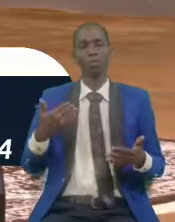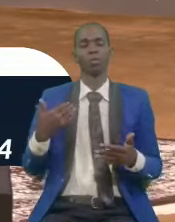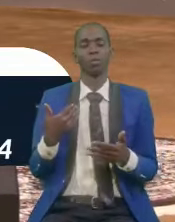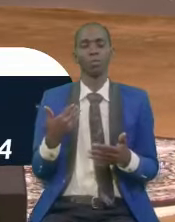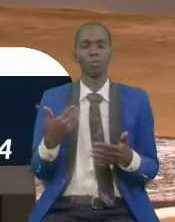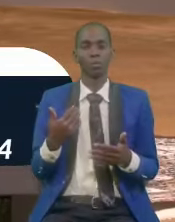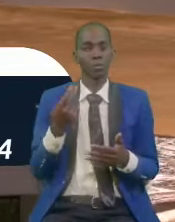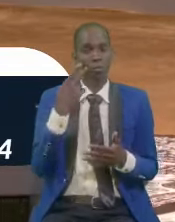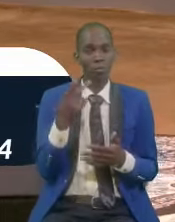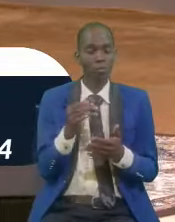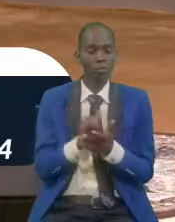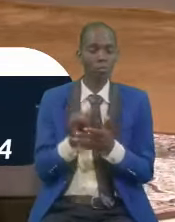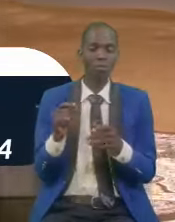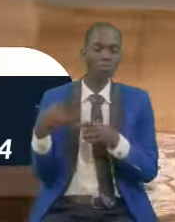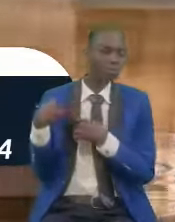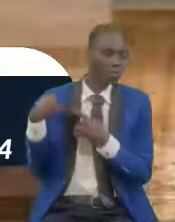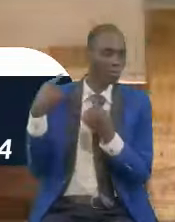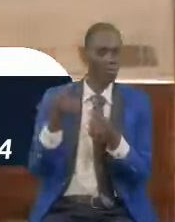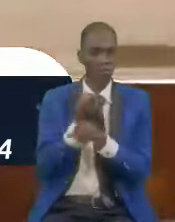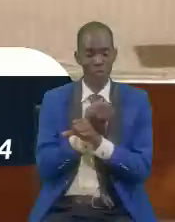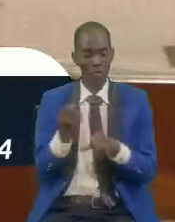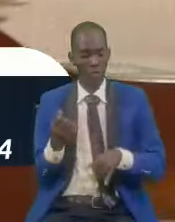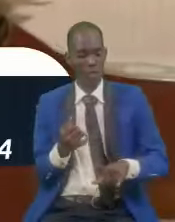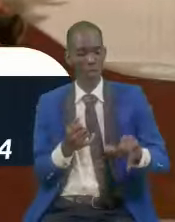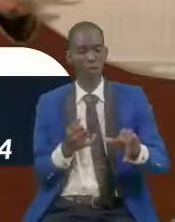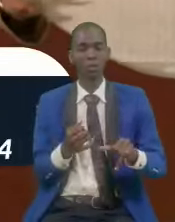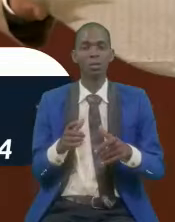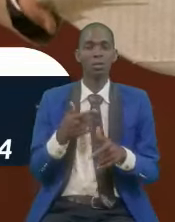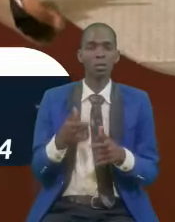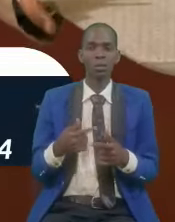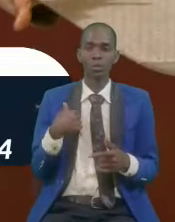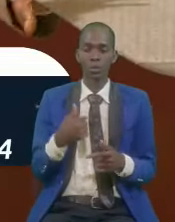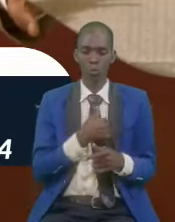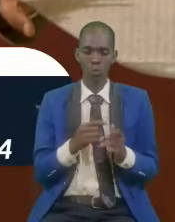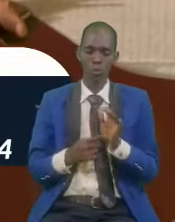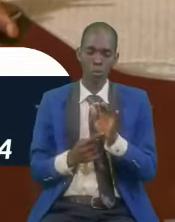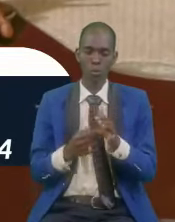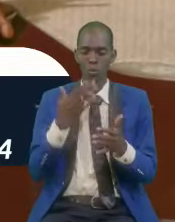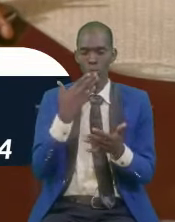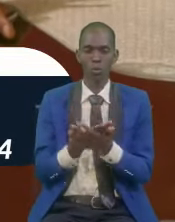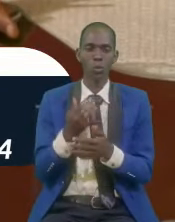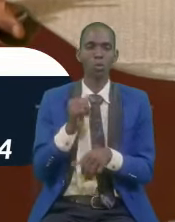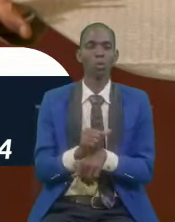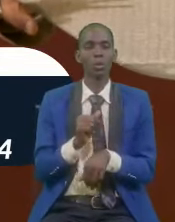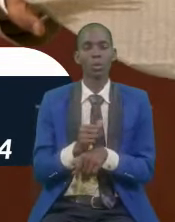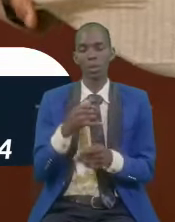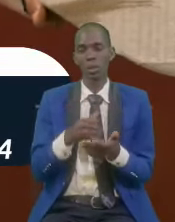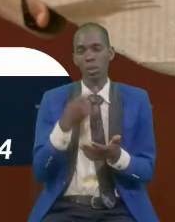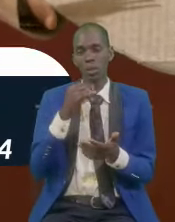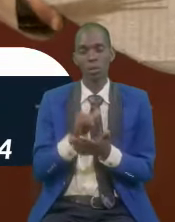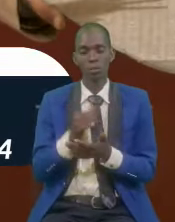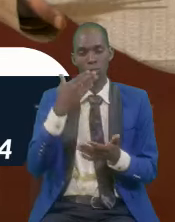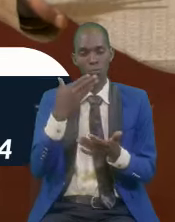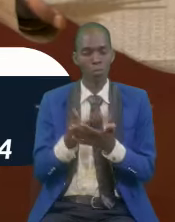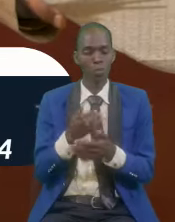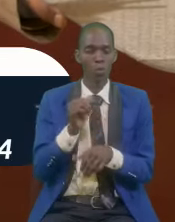salvation abides, then we manifest good works. It says good works which